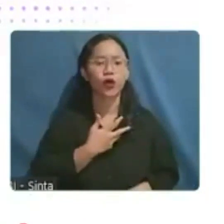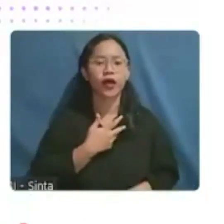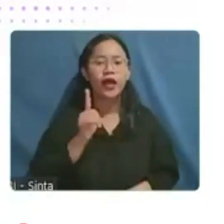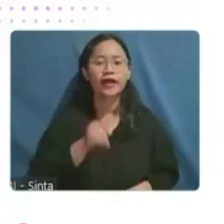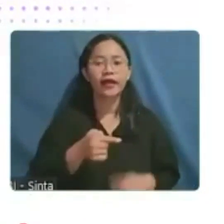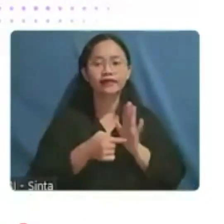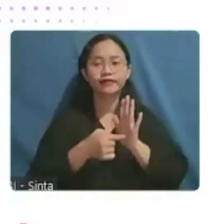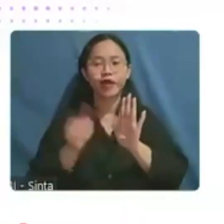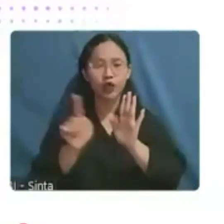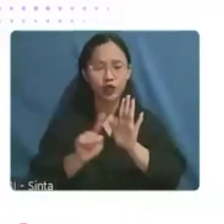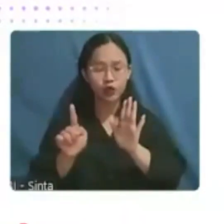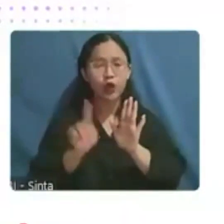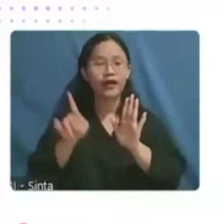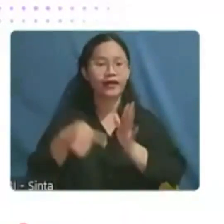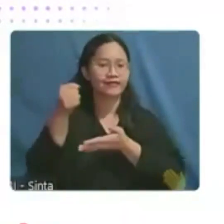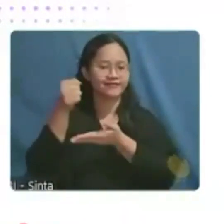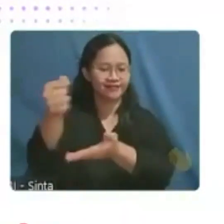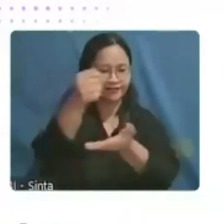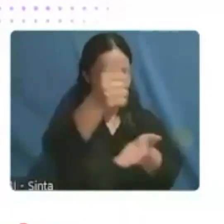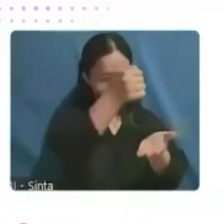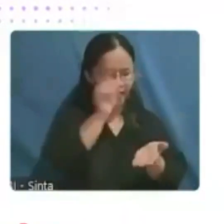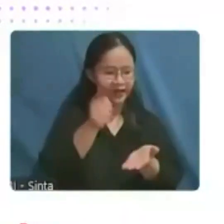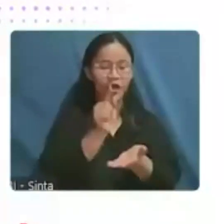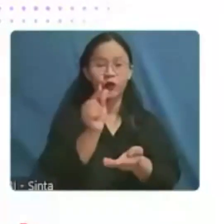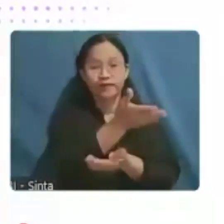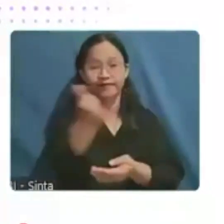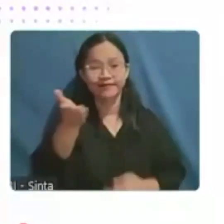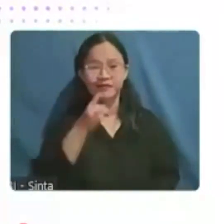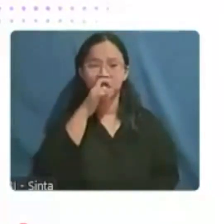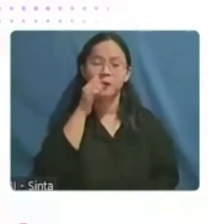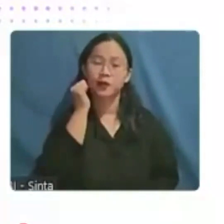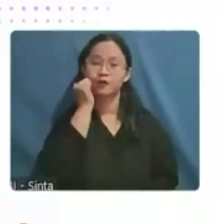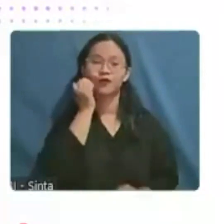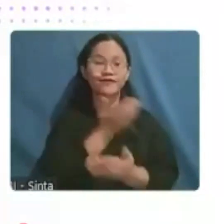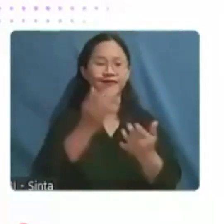have randomly selected some names of the participants,